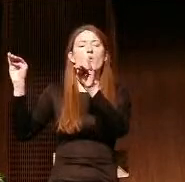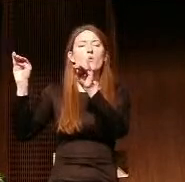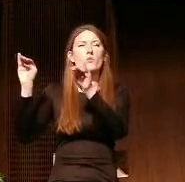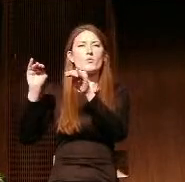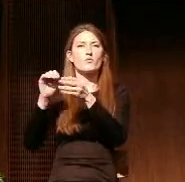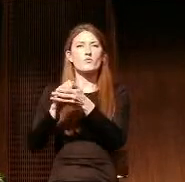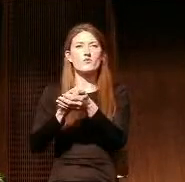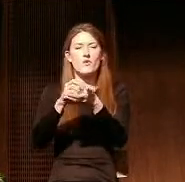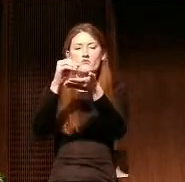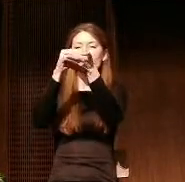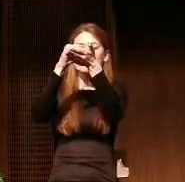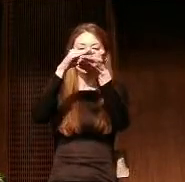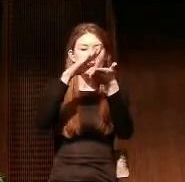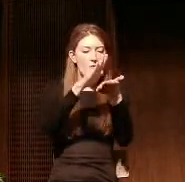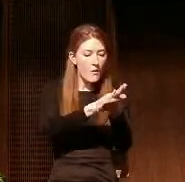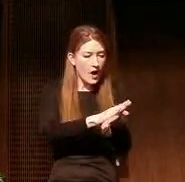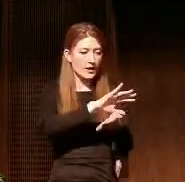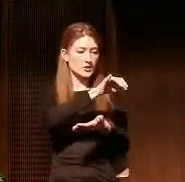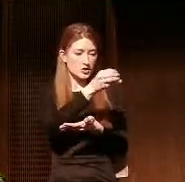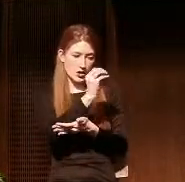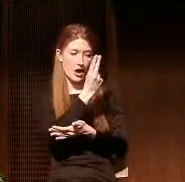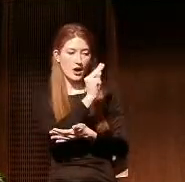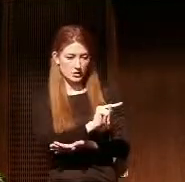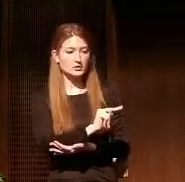Write this down, John.